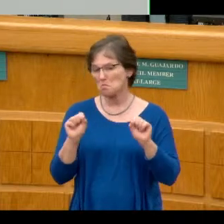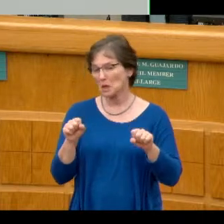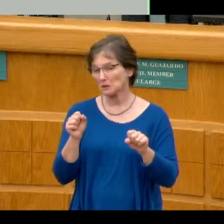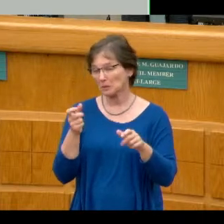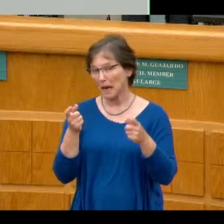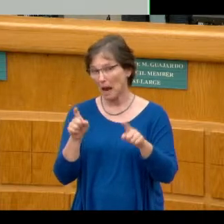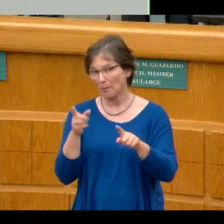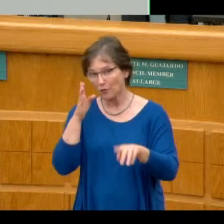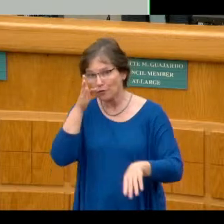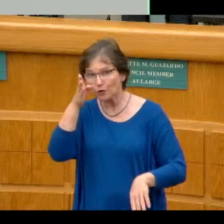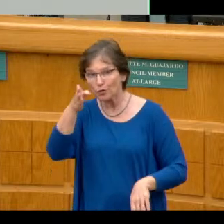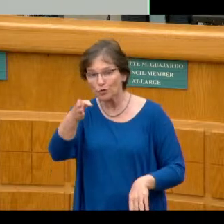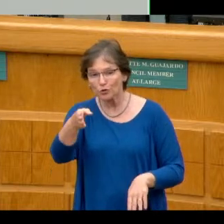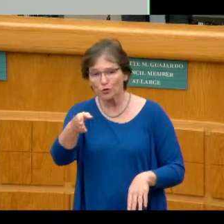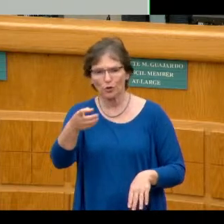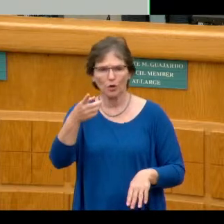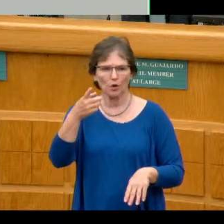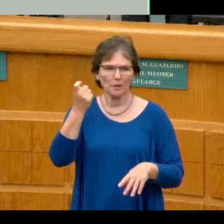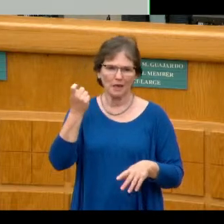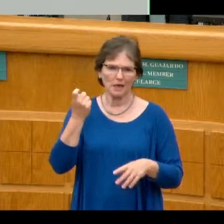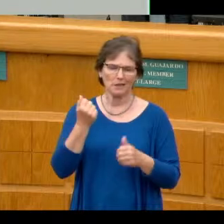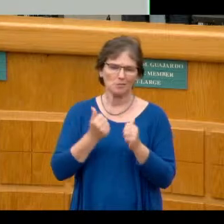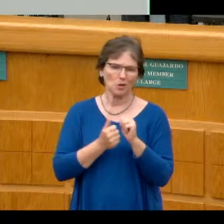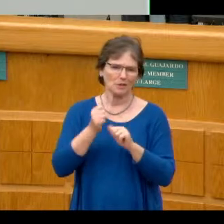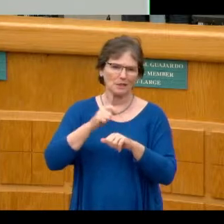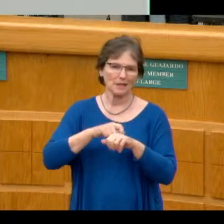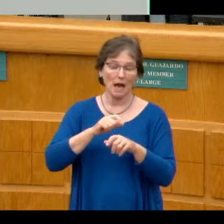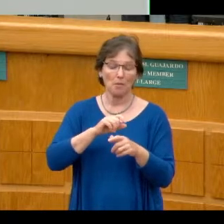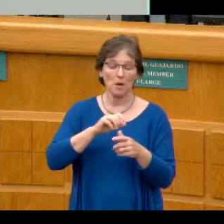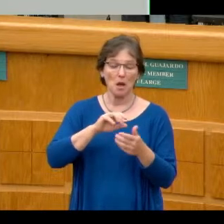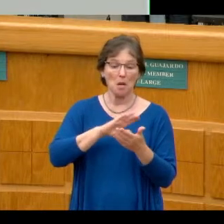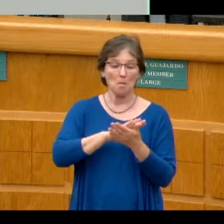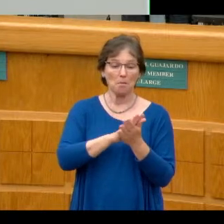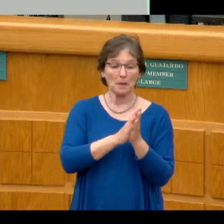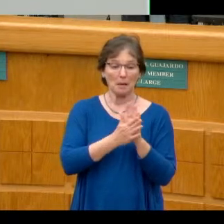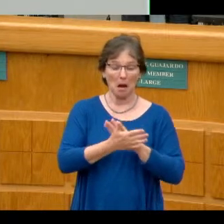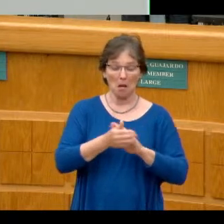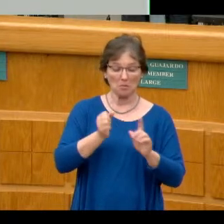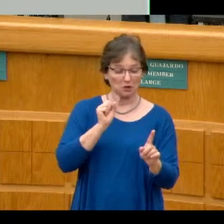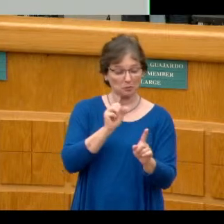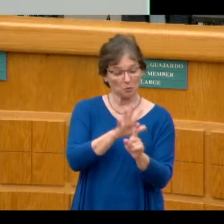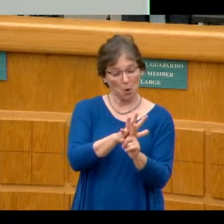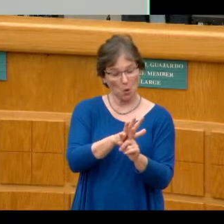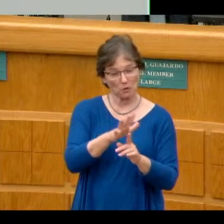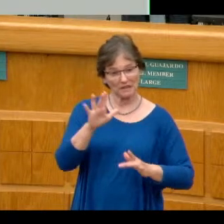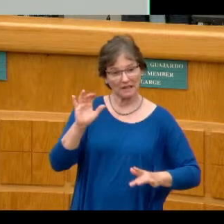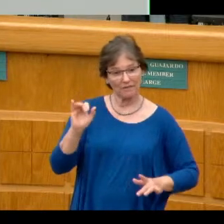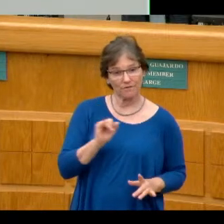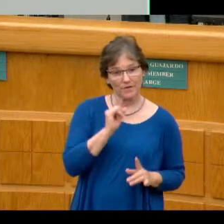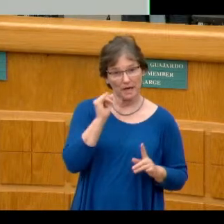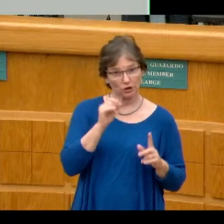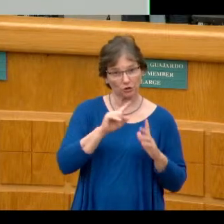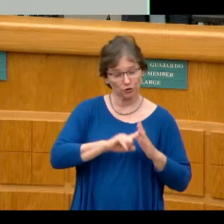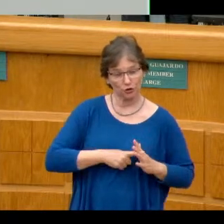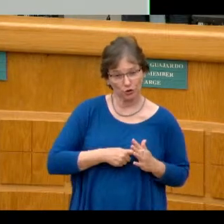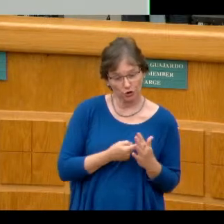why we're still so high. So this is still an offset from the summer numbers that we had.